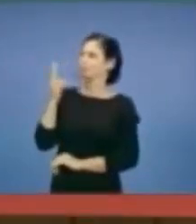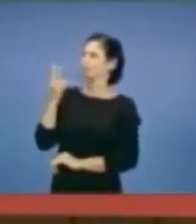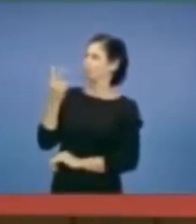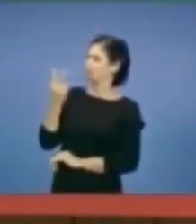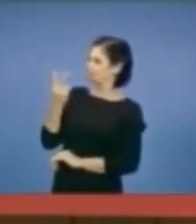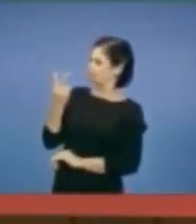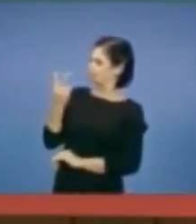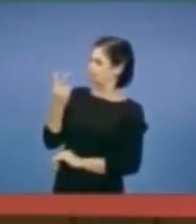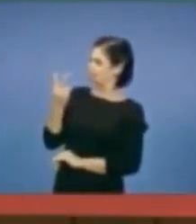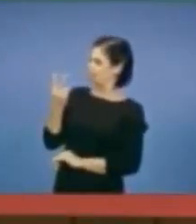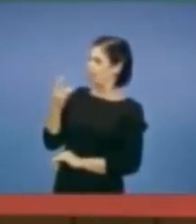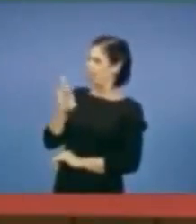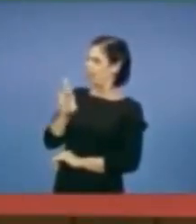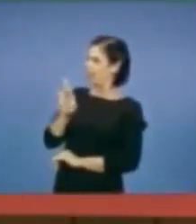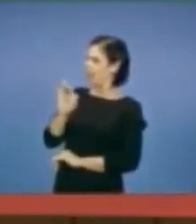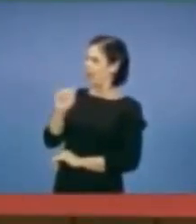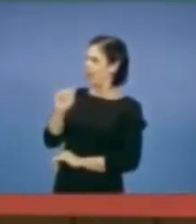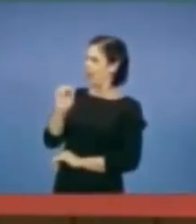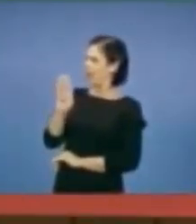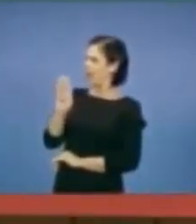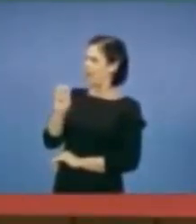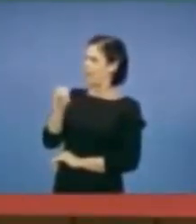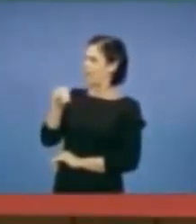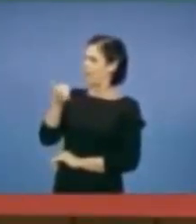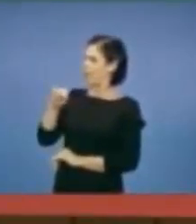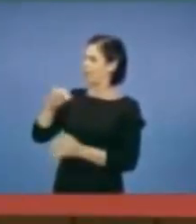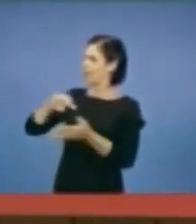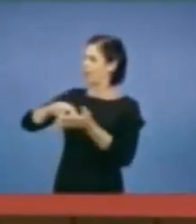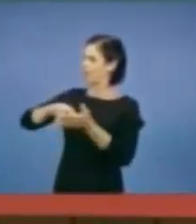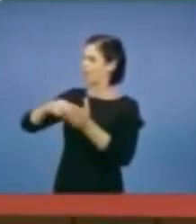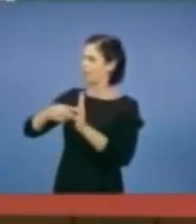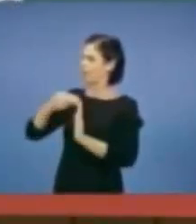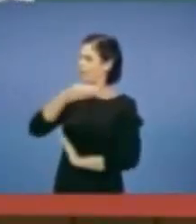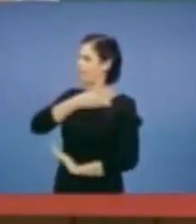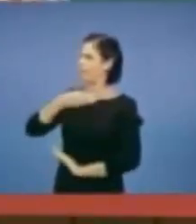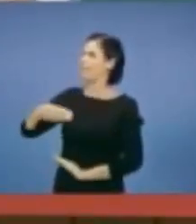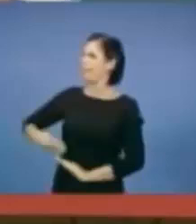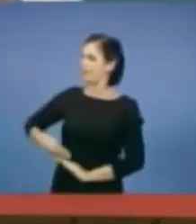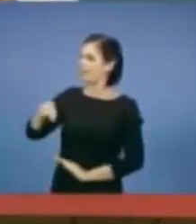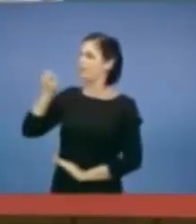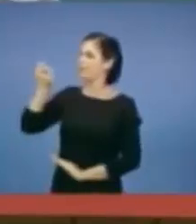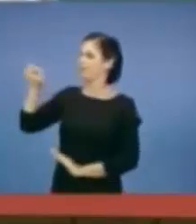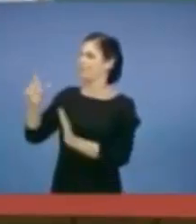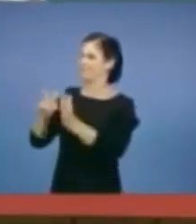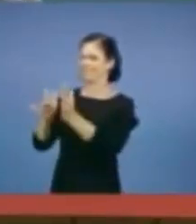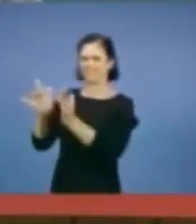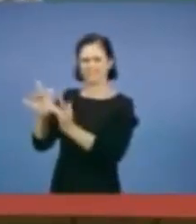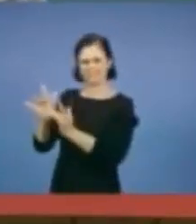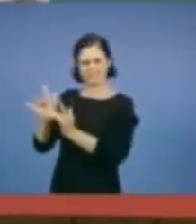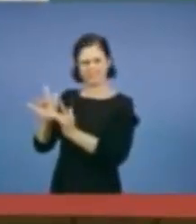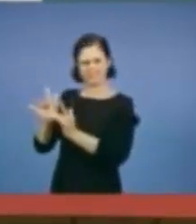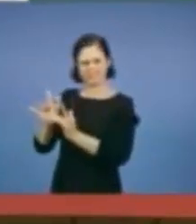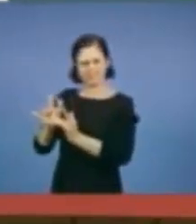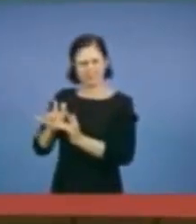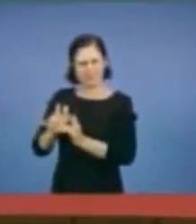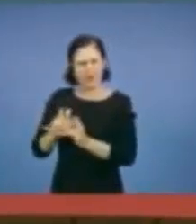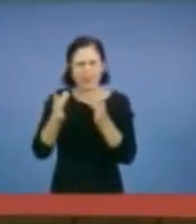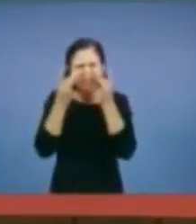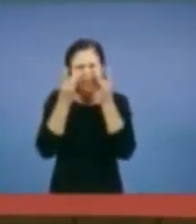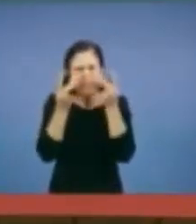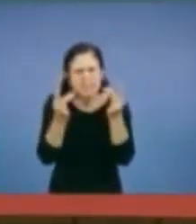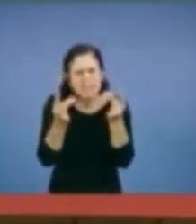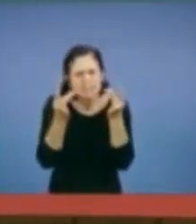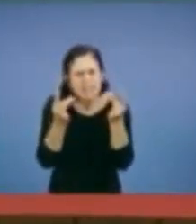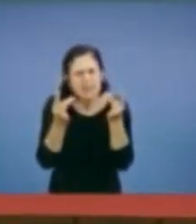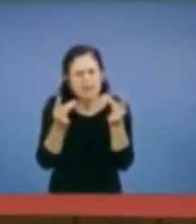then she recognized Rabboni, which means master. Then she recognized Jesus. It's interesting that